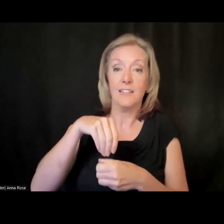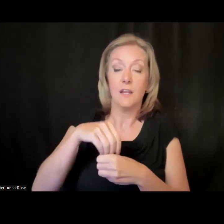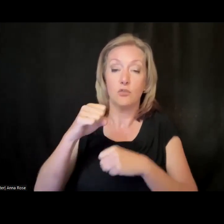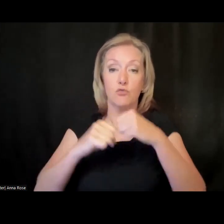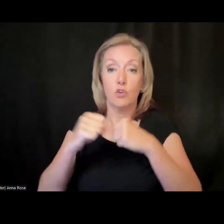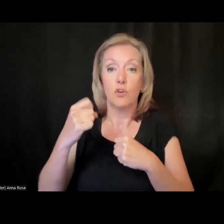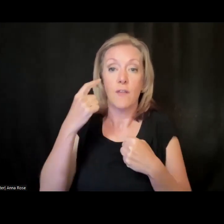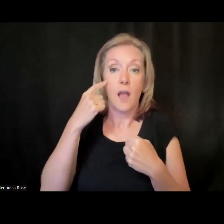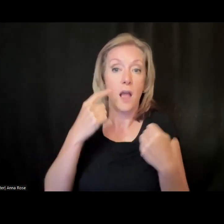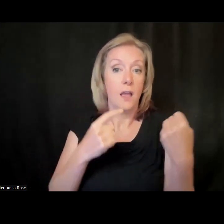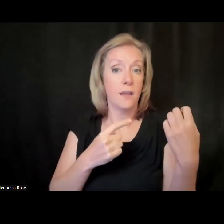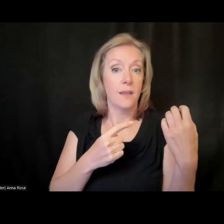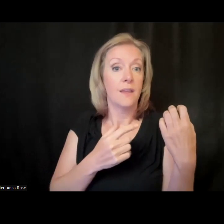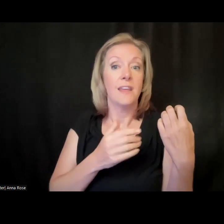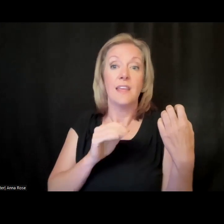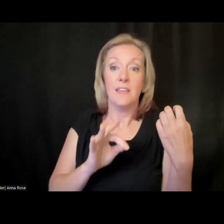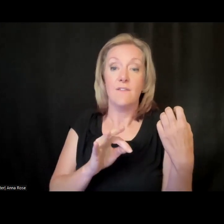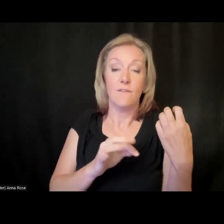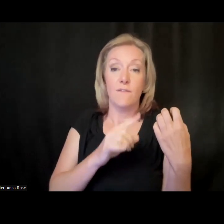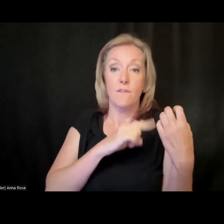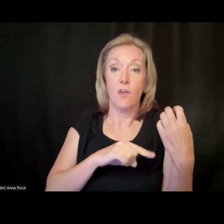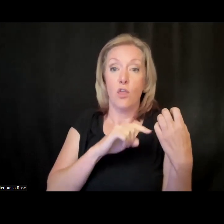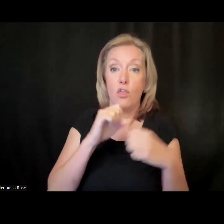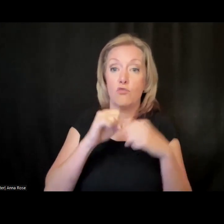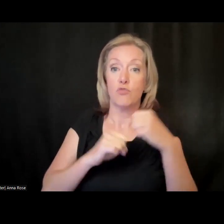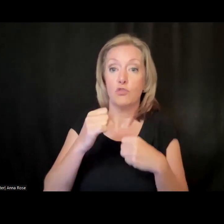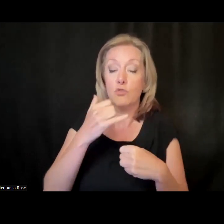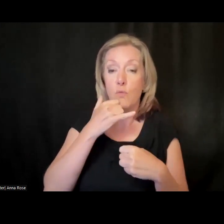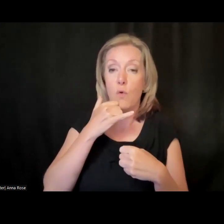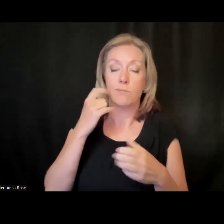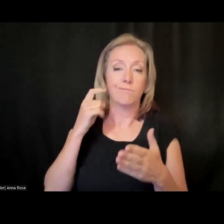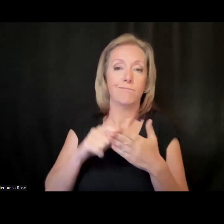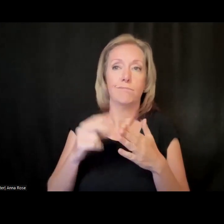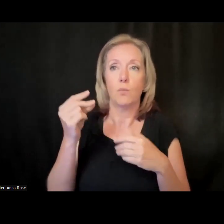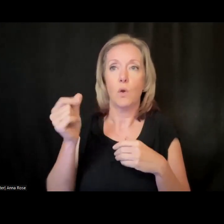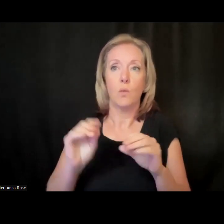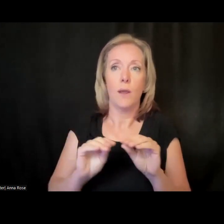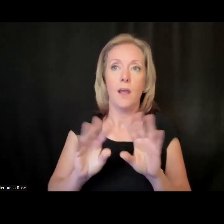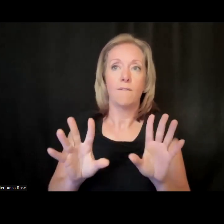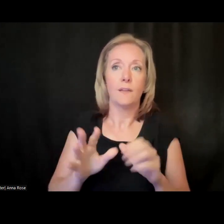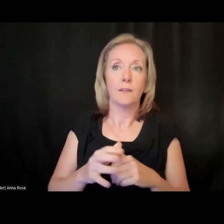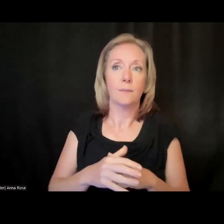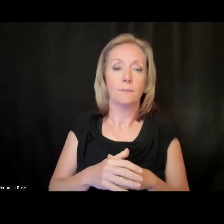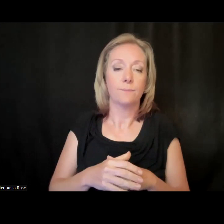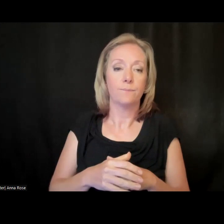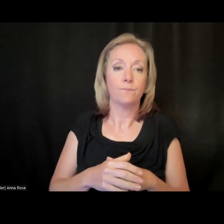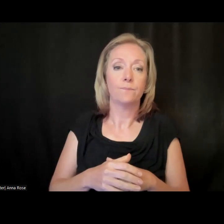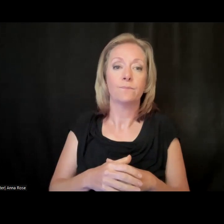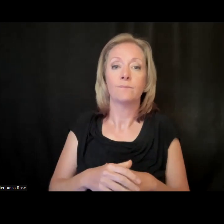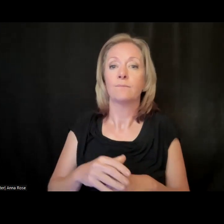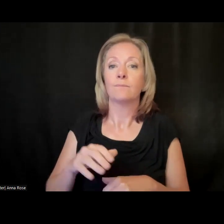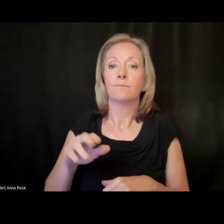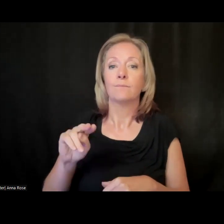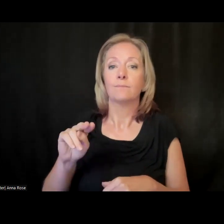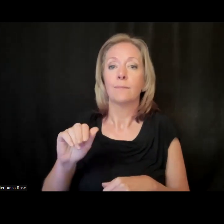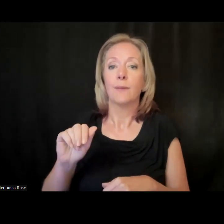if it's ocular visual impairment, those things should be obvious. So we know, for example, if there's a coloboma, we know if there's nystagmus,